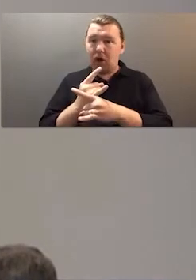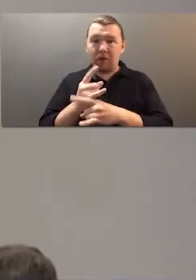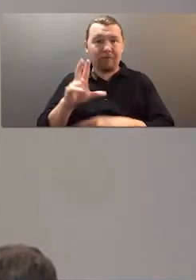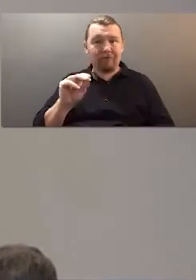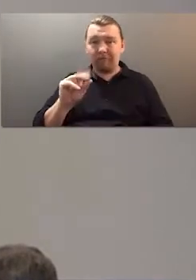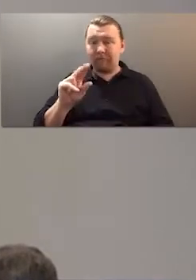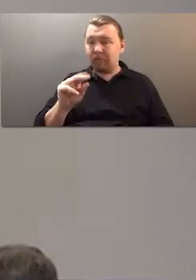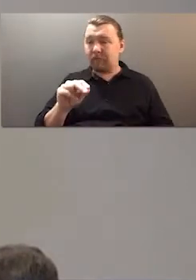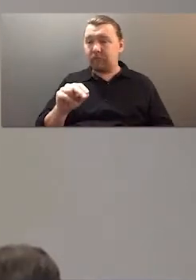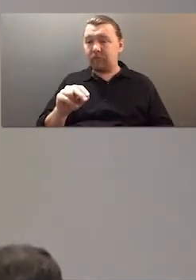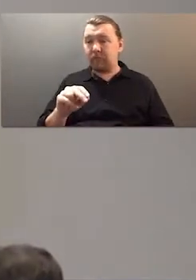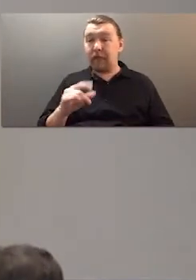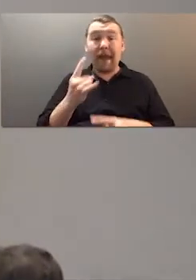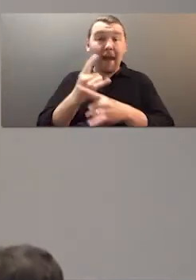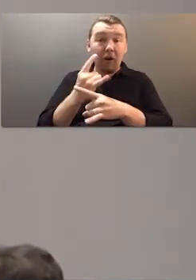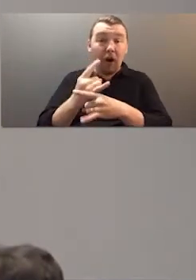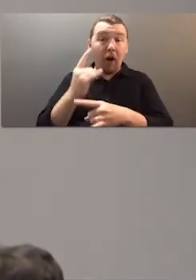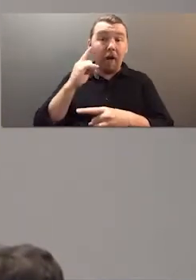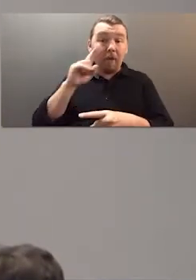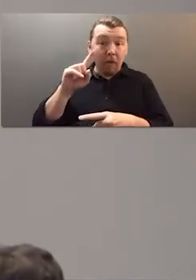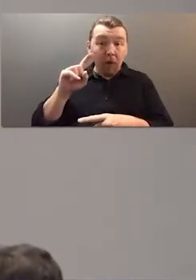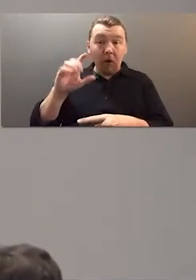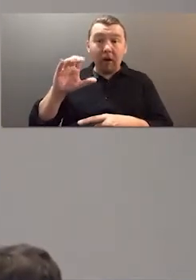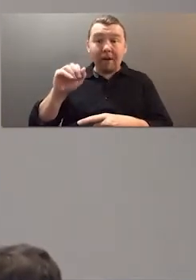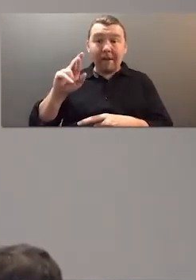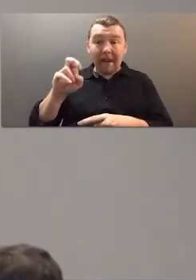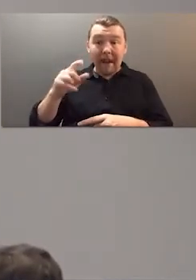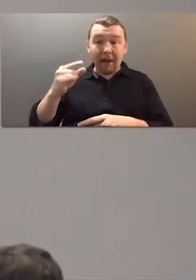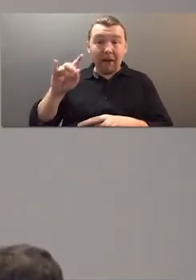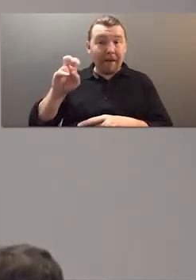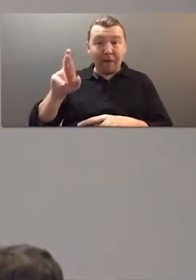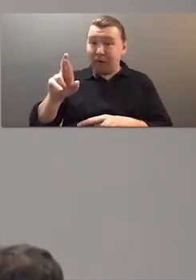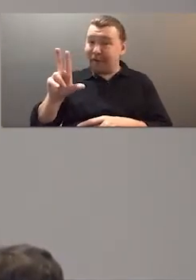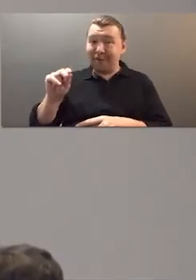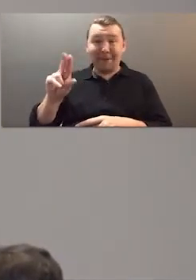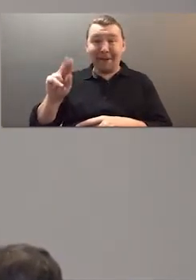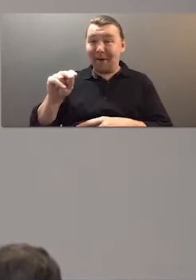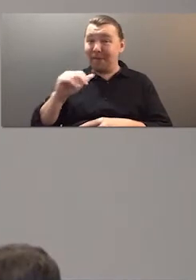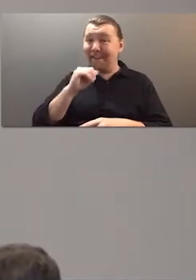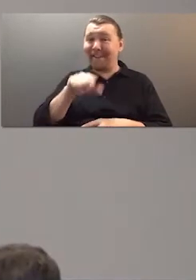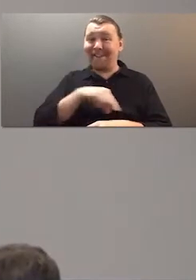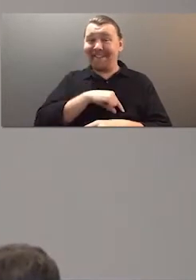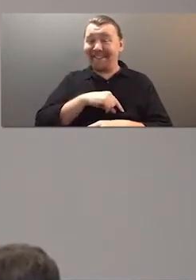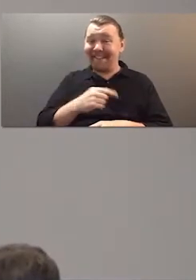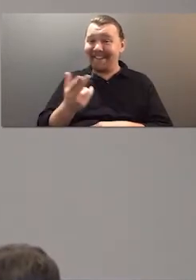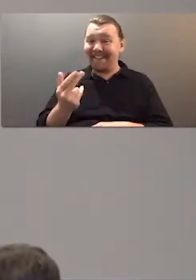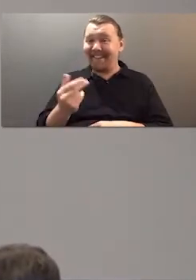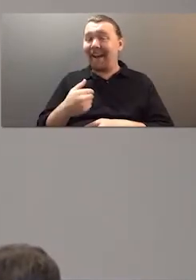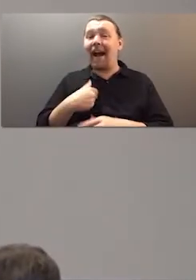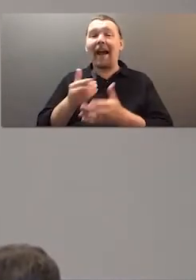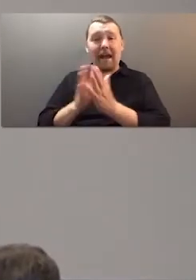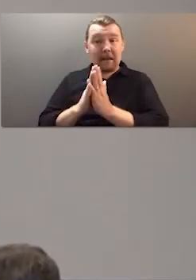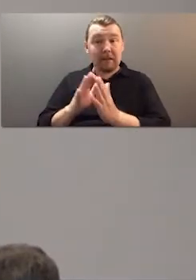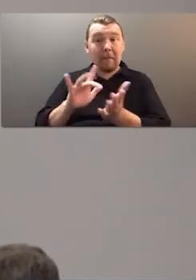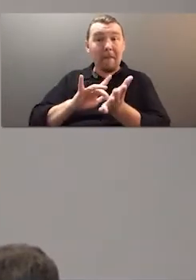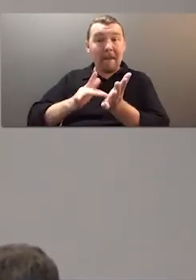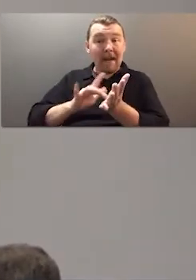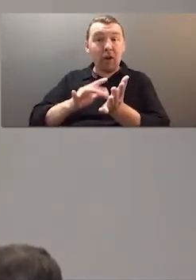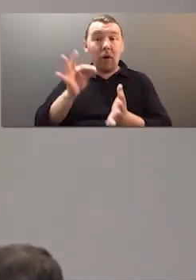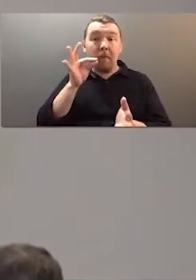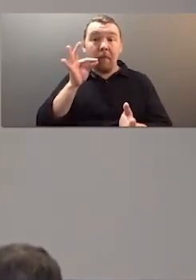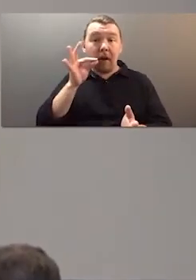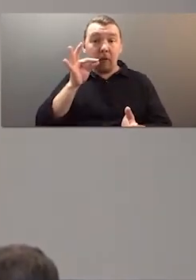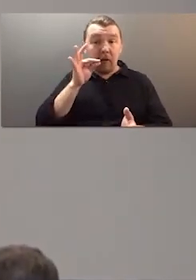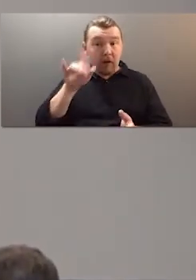Alcohol is probably not going to be a qualified. Alcohol for your caregiver, probably not going to be qualified. I asked about medical